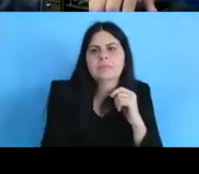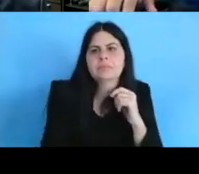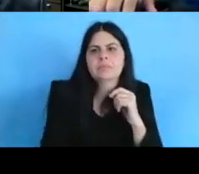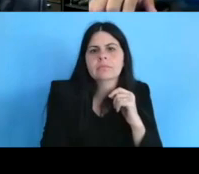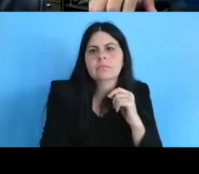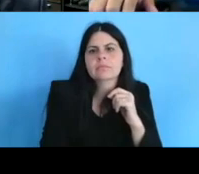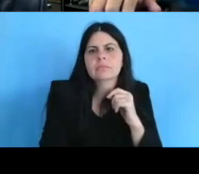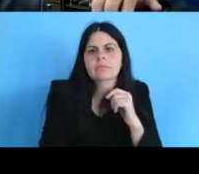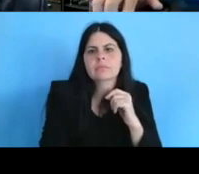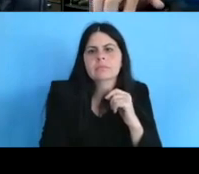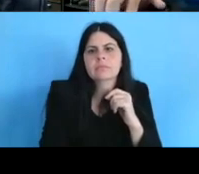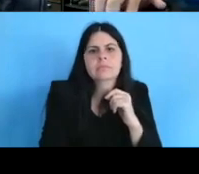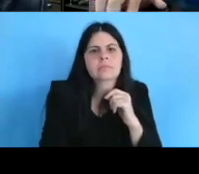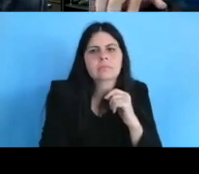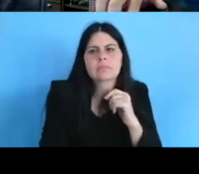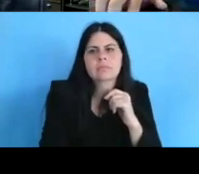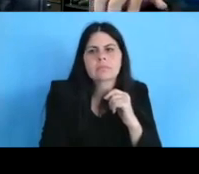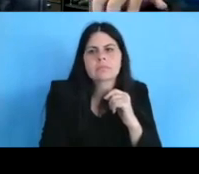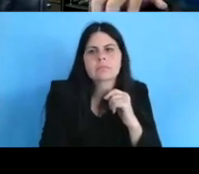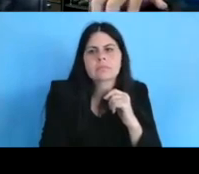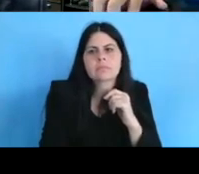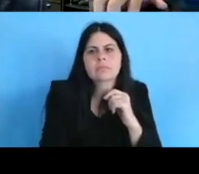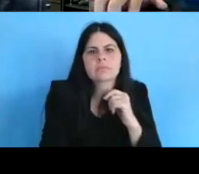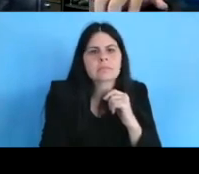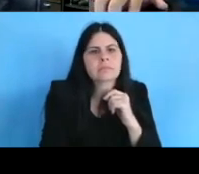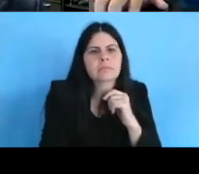General benefits of disability talent.